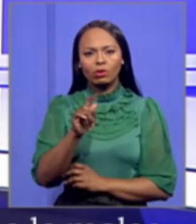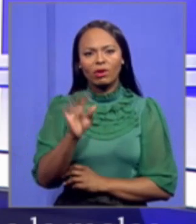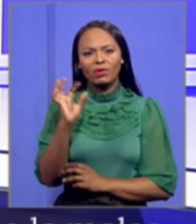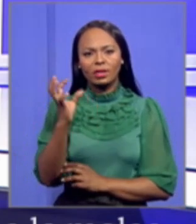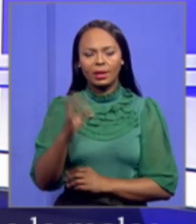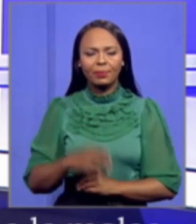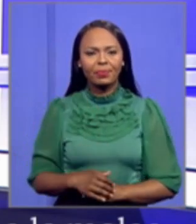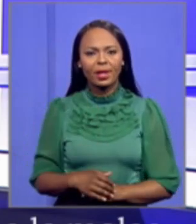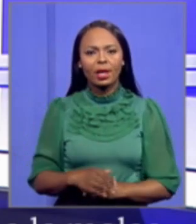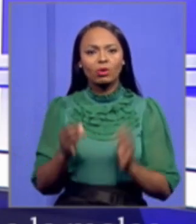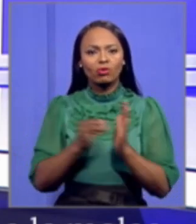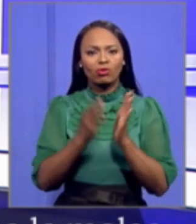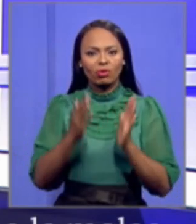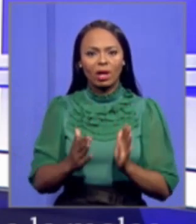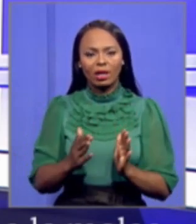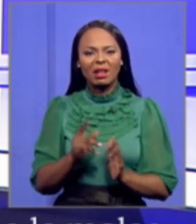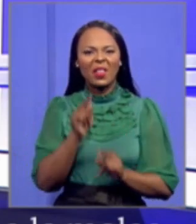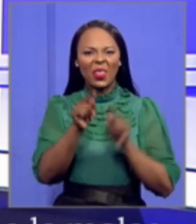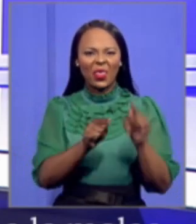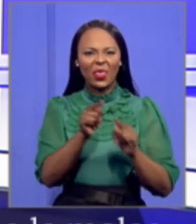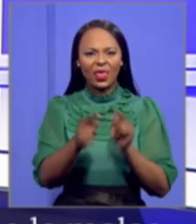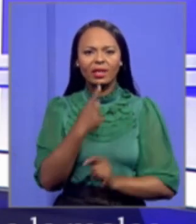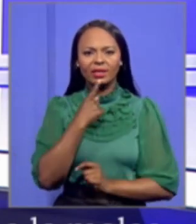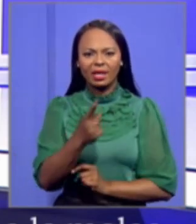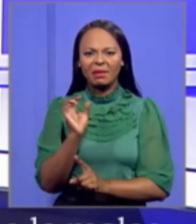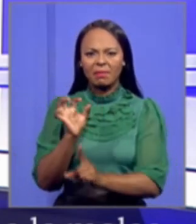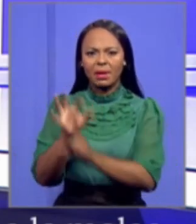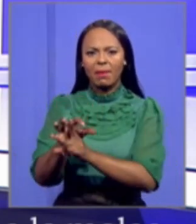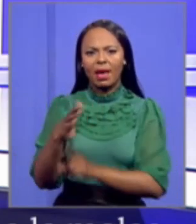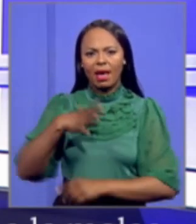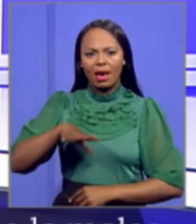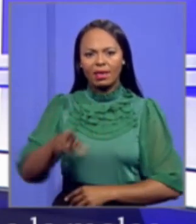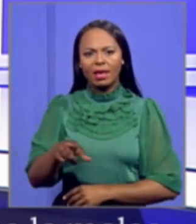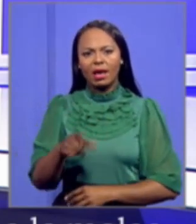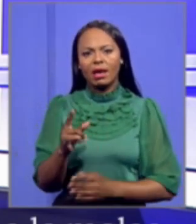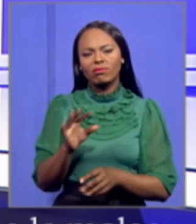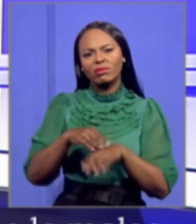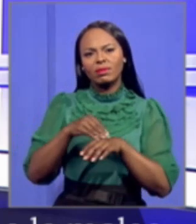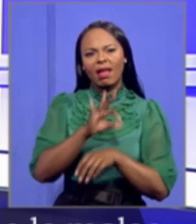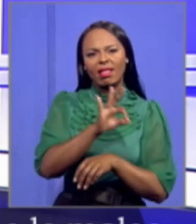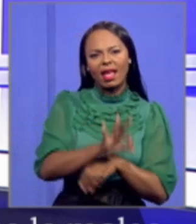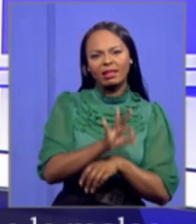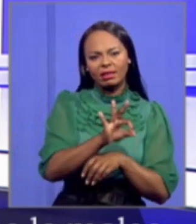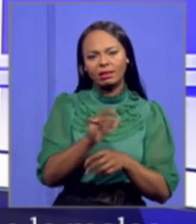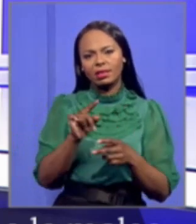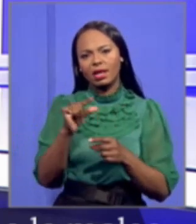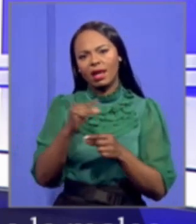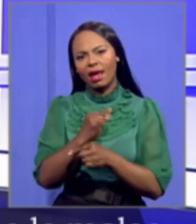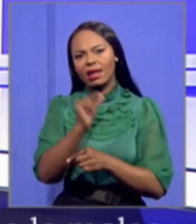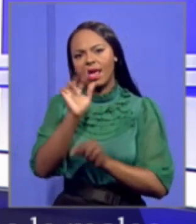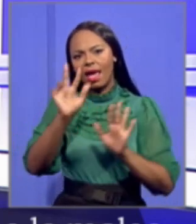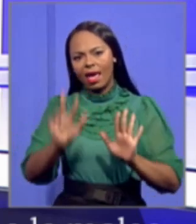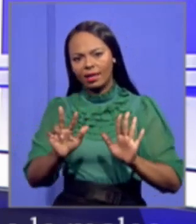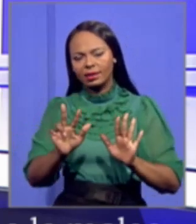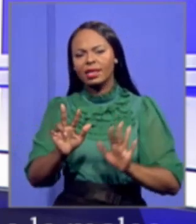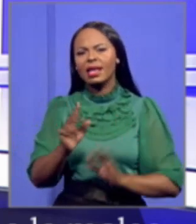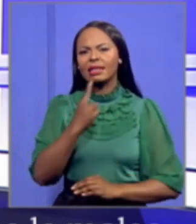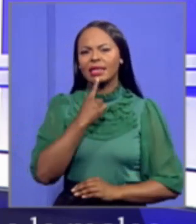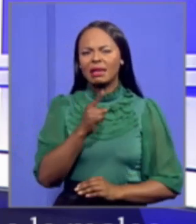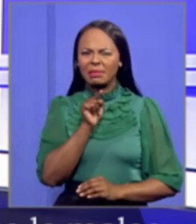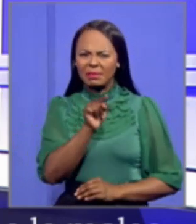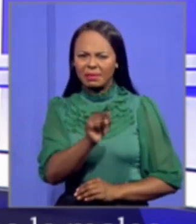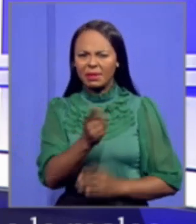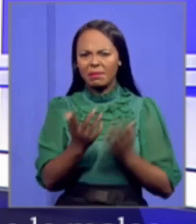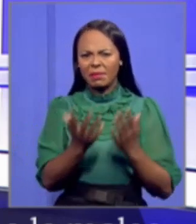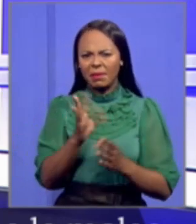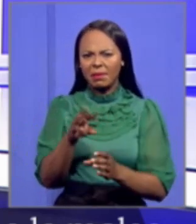State. Barutwana bana ba qoswa ka ho hlasela barutwana ba bang ba 13 ba grade 8 moo ba belaelwang ka hore ba